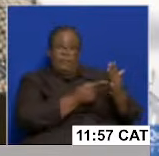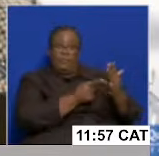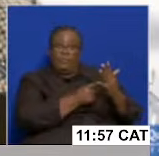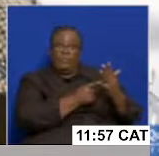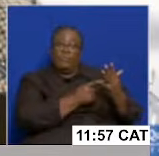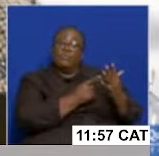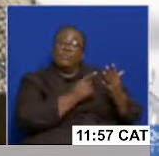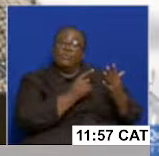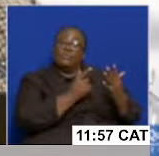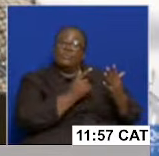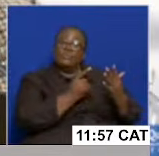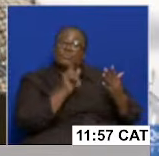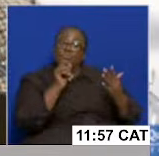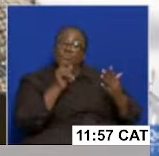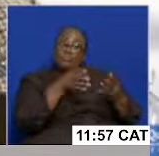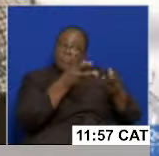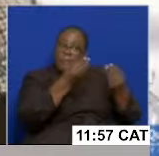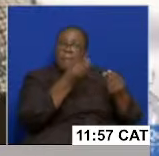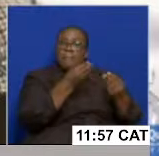Yes, Advocate.